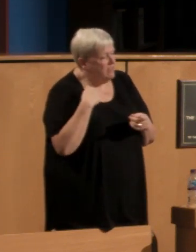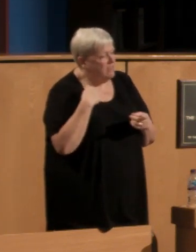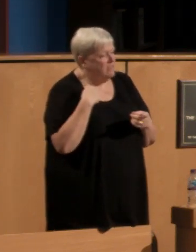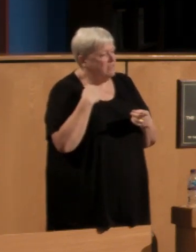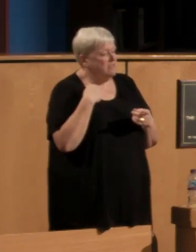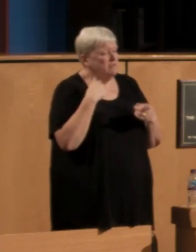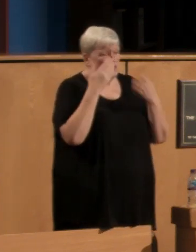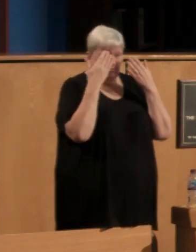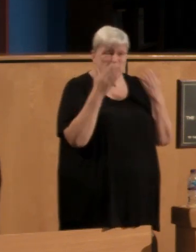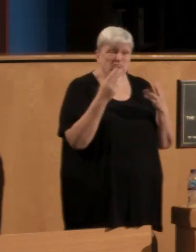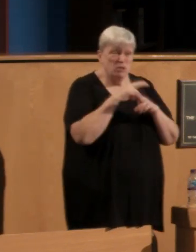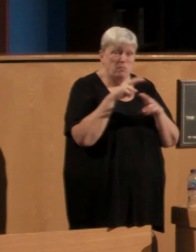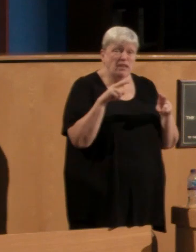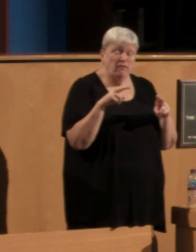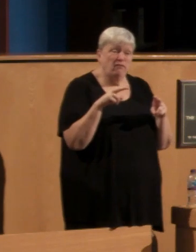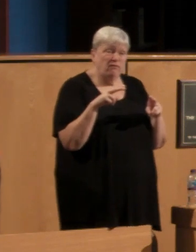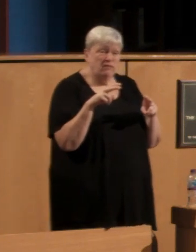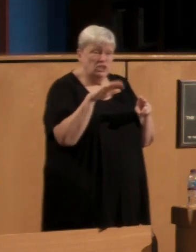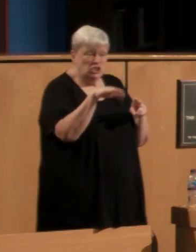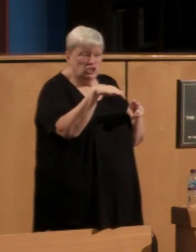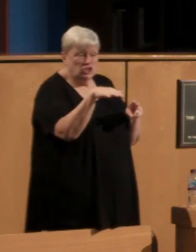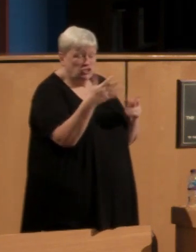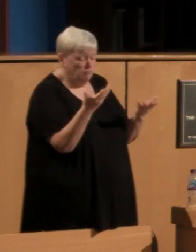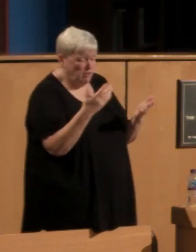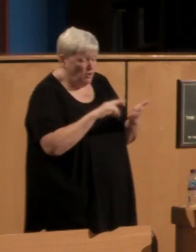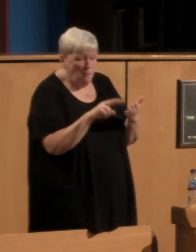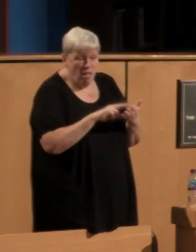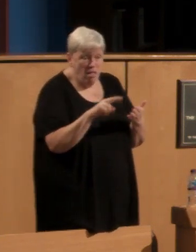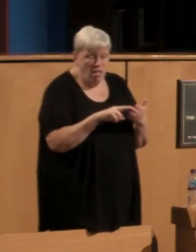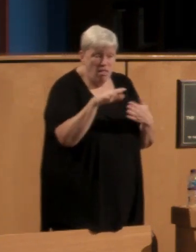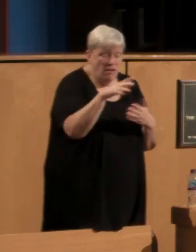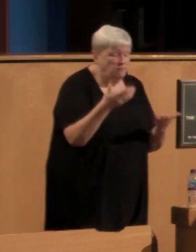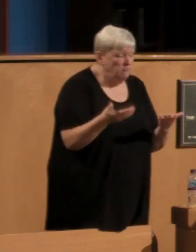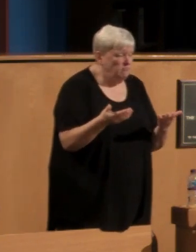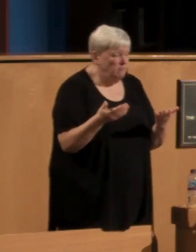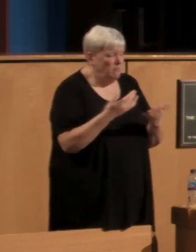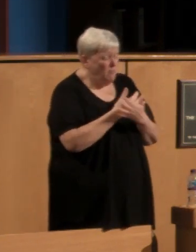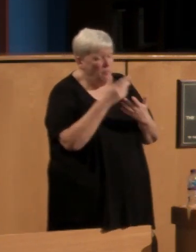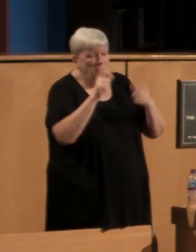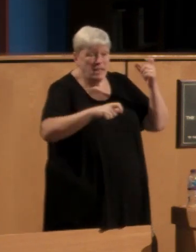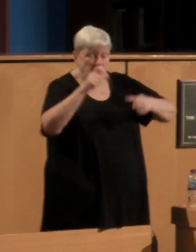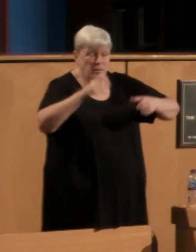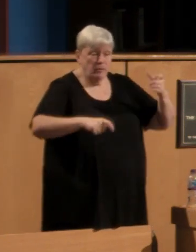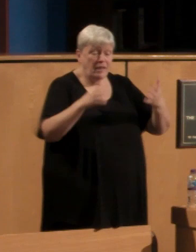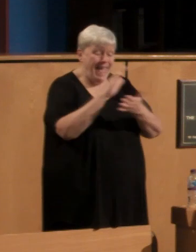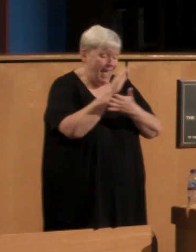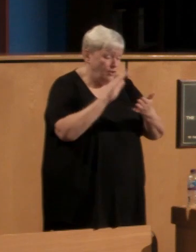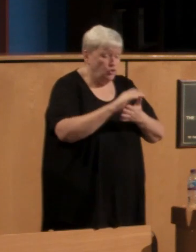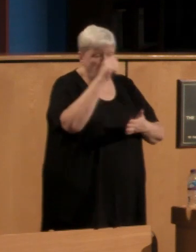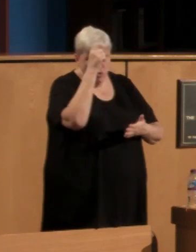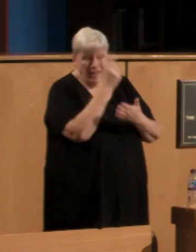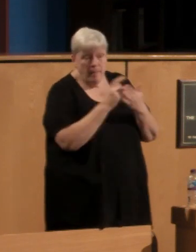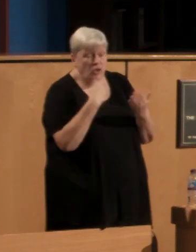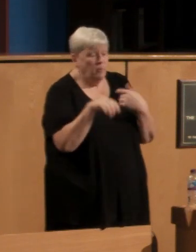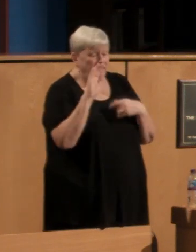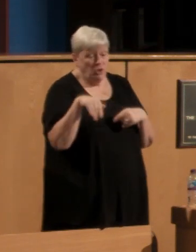perspective that is there regardless, and that I think a lot of people will enjoy knowing about before they see it,